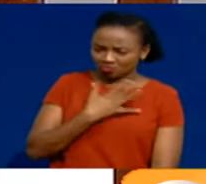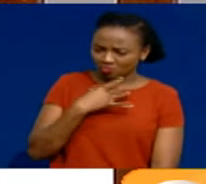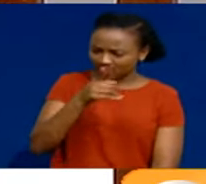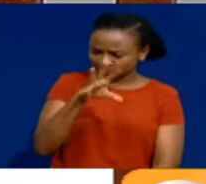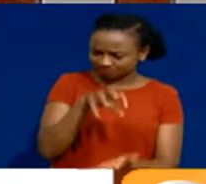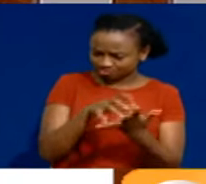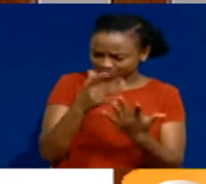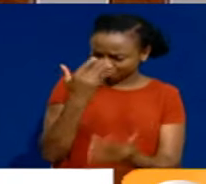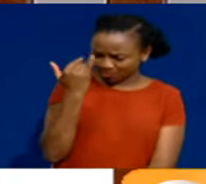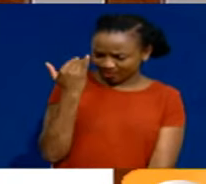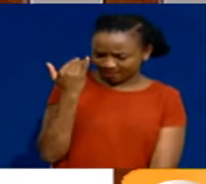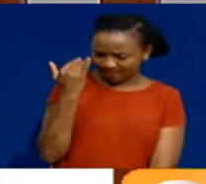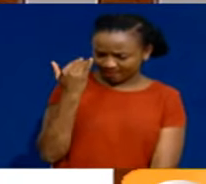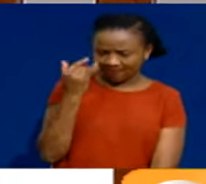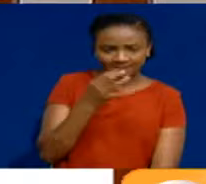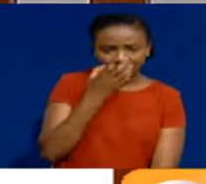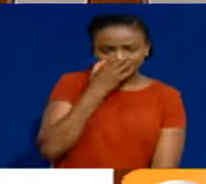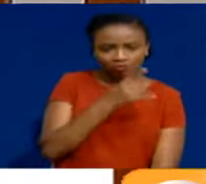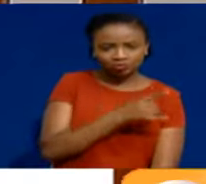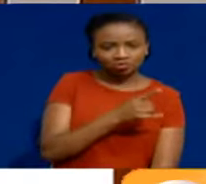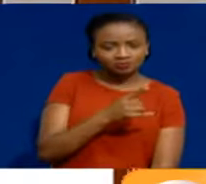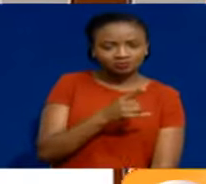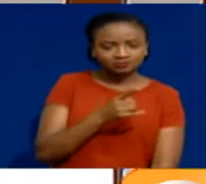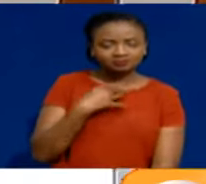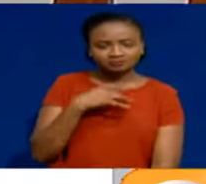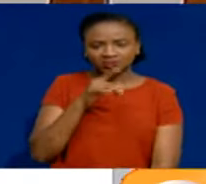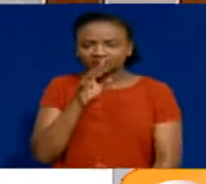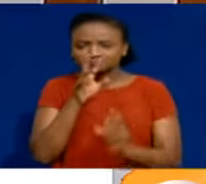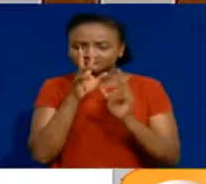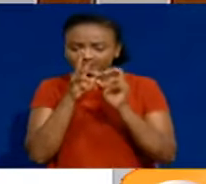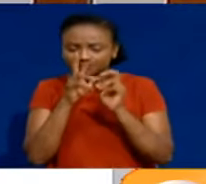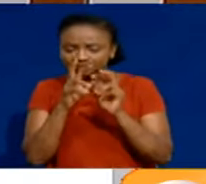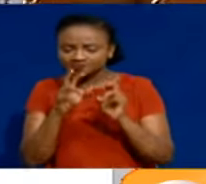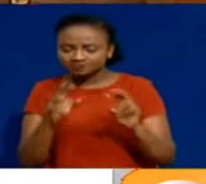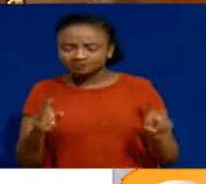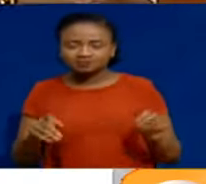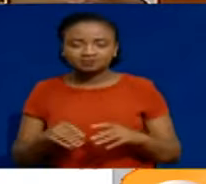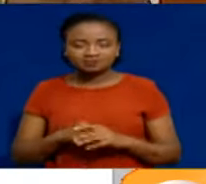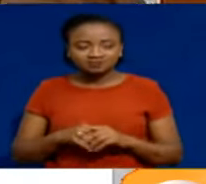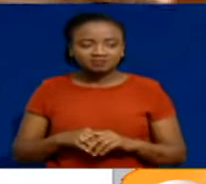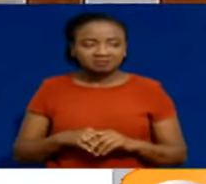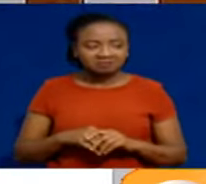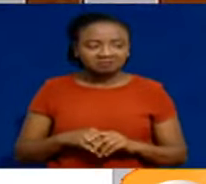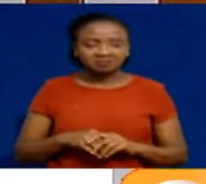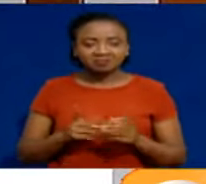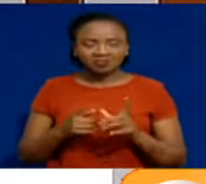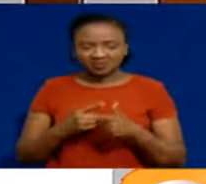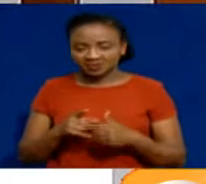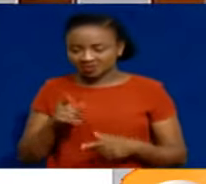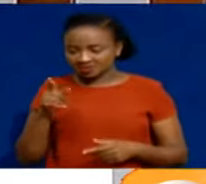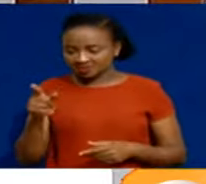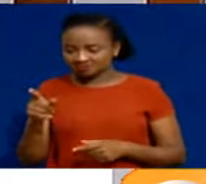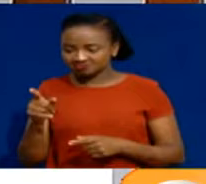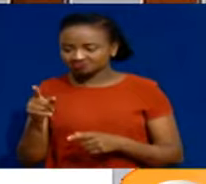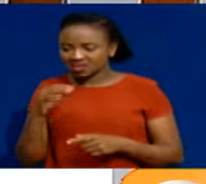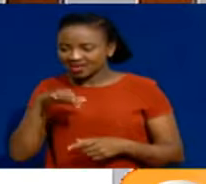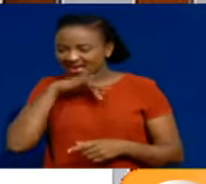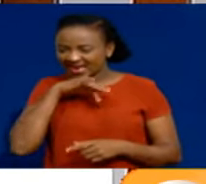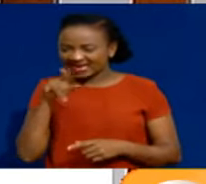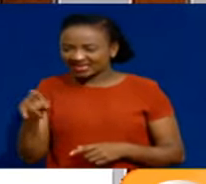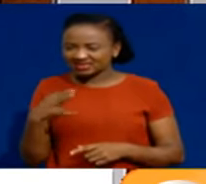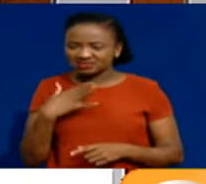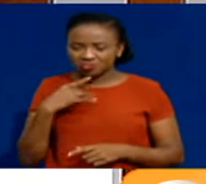position? And they will do their drawings there. When he's here, we will be here. When he's here, we will be here.